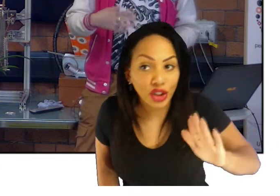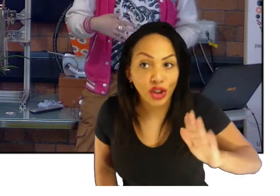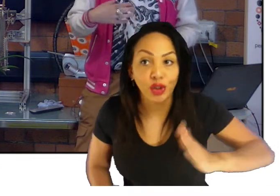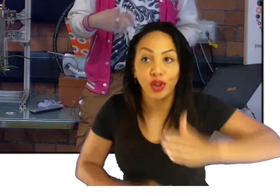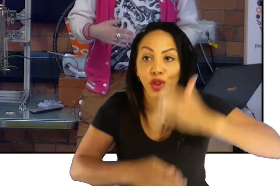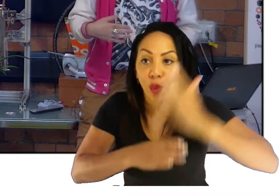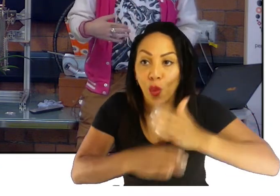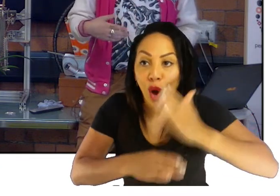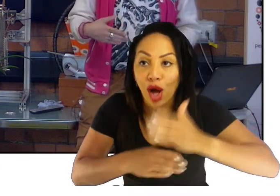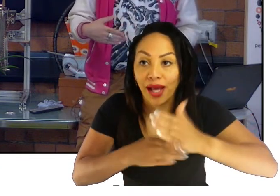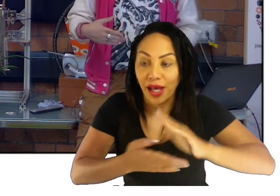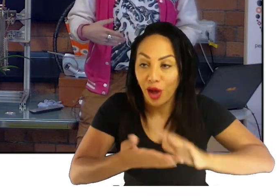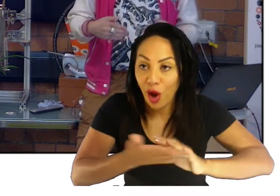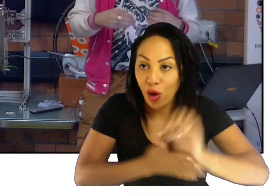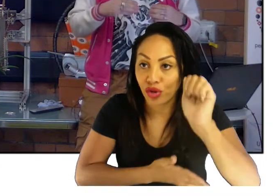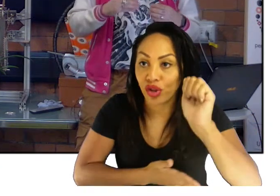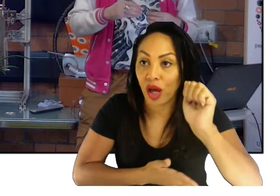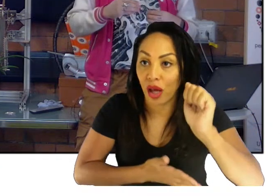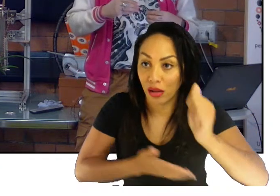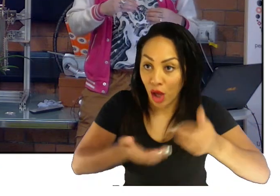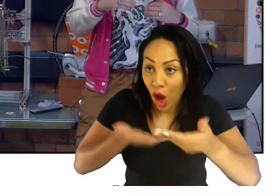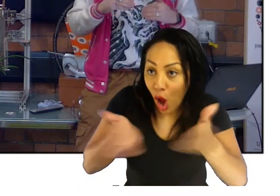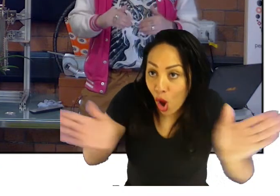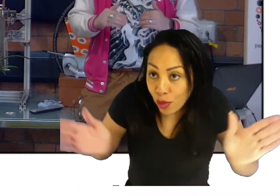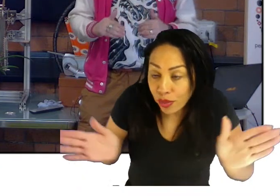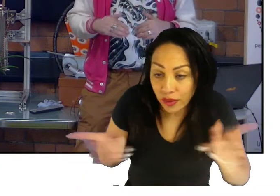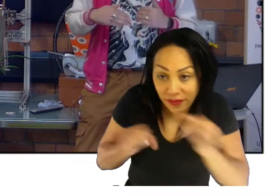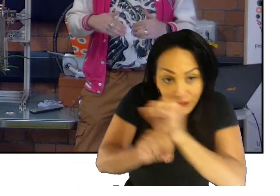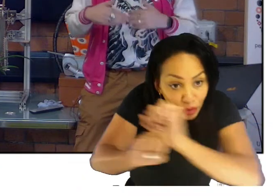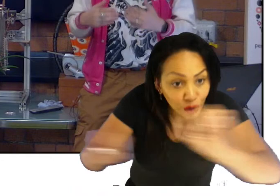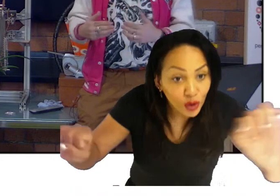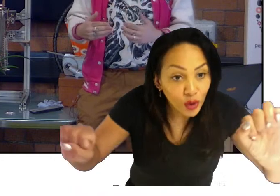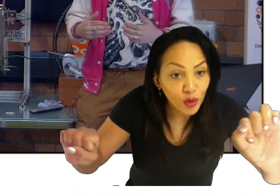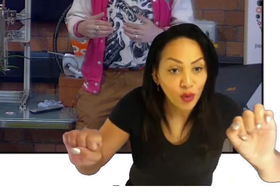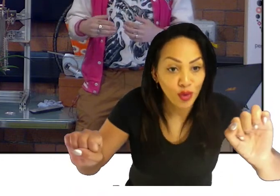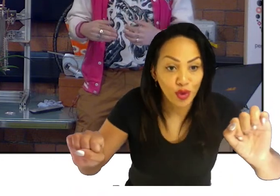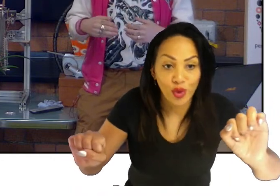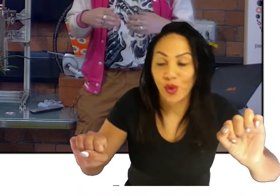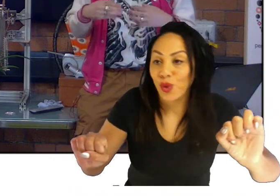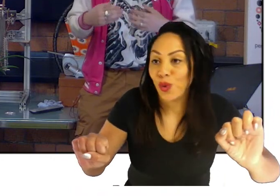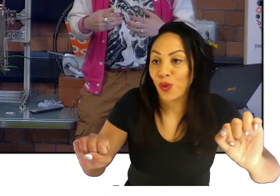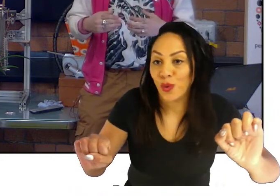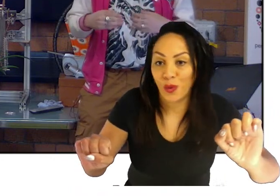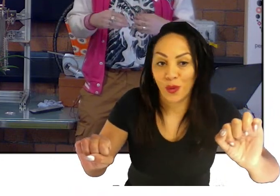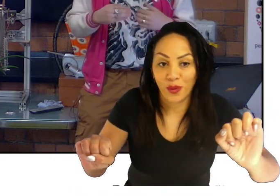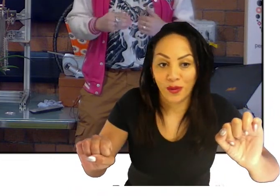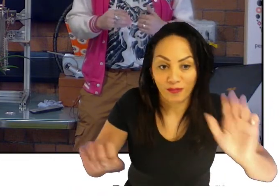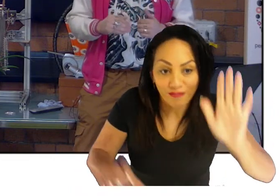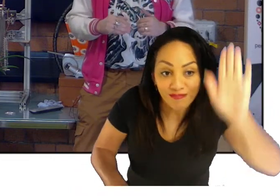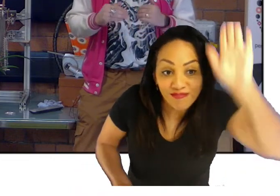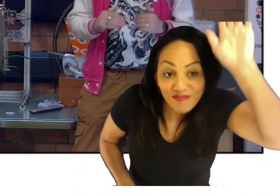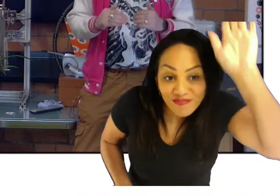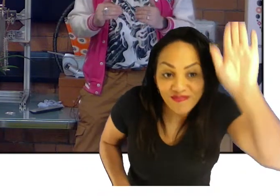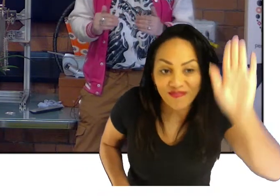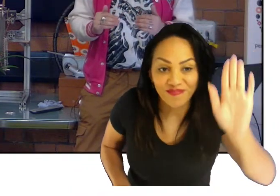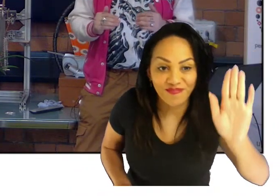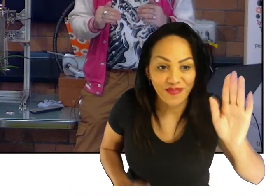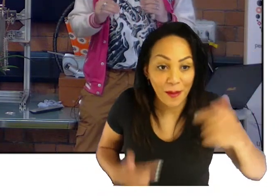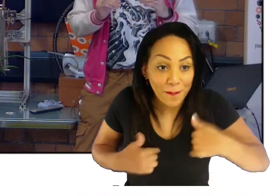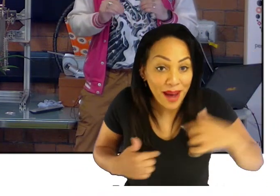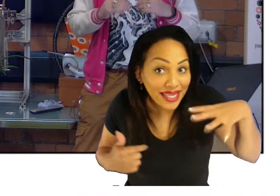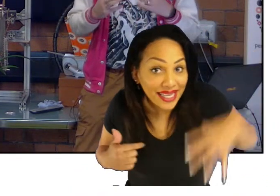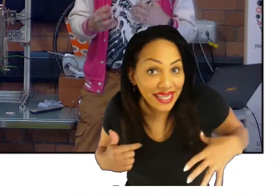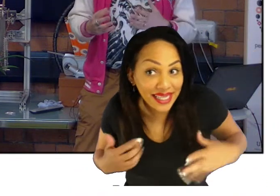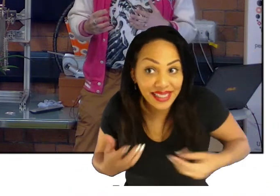can speak up about these needs, you're not constantly checking in on everyone. You're not constantly going to